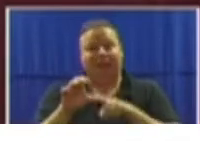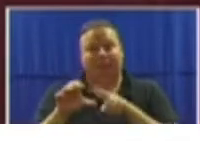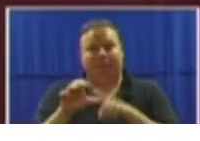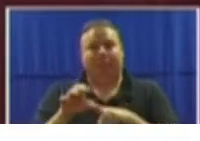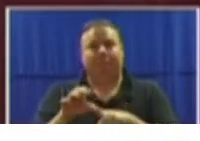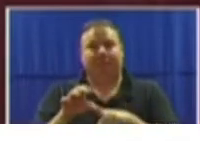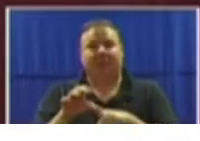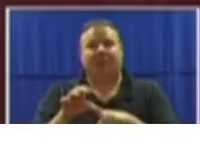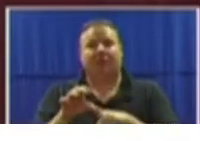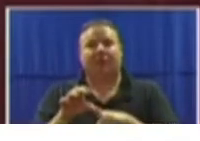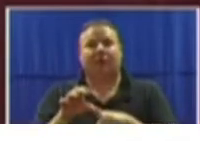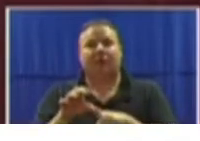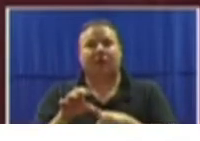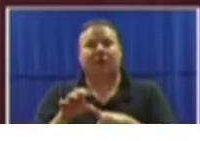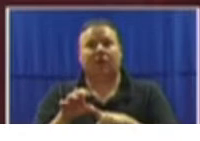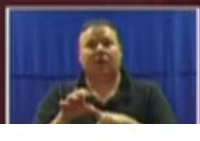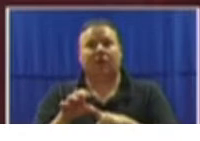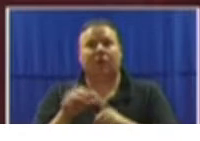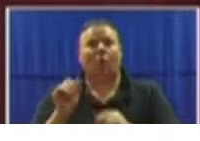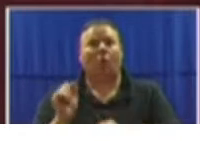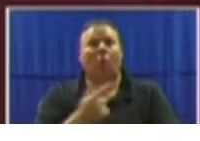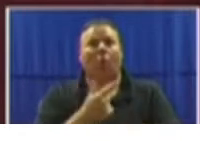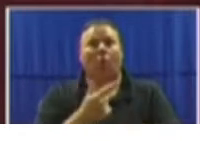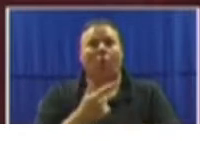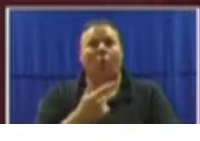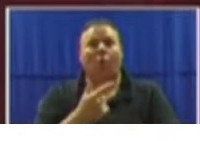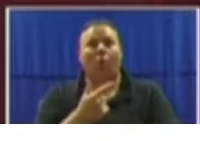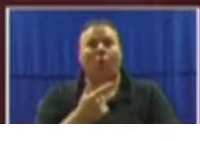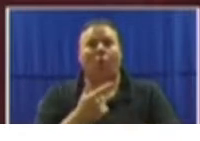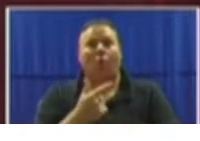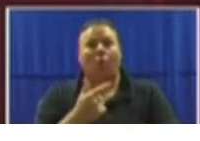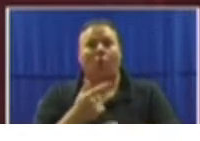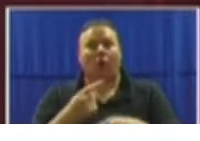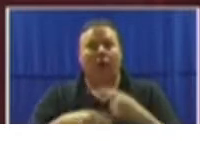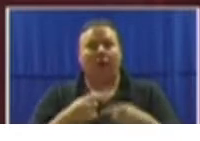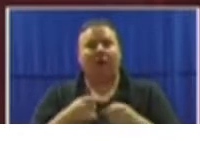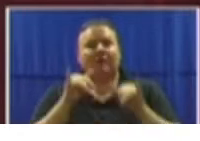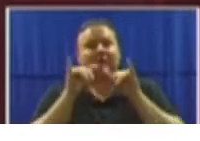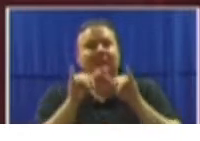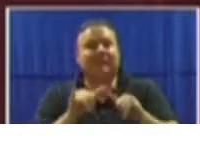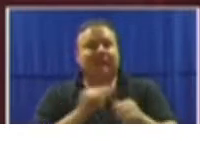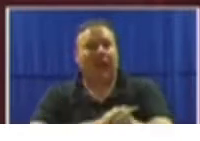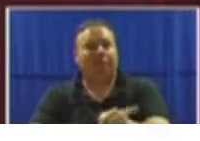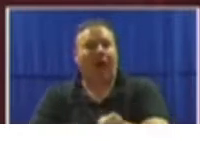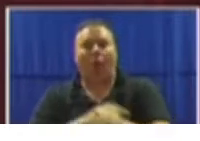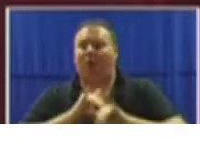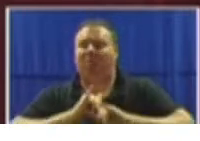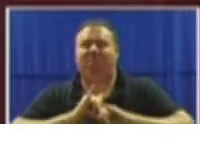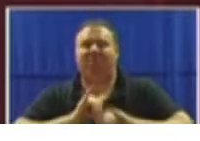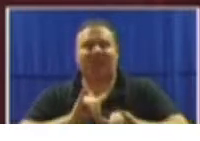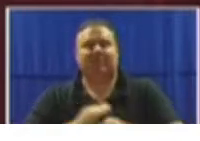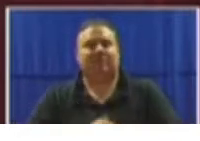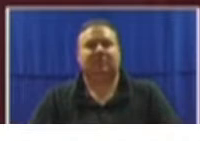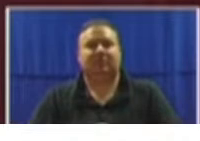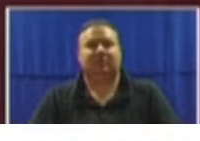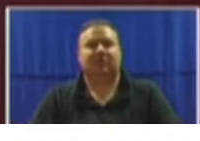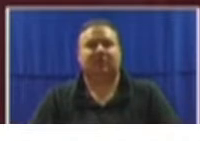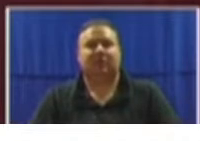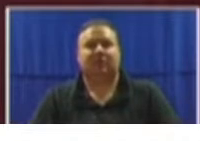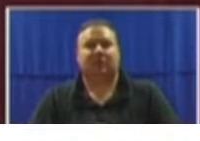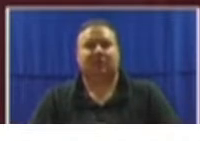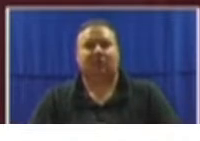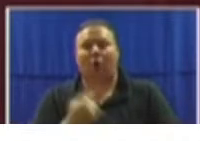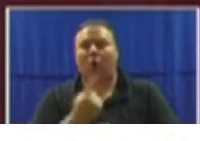ANC, it's all about staying in power. That's all. That's all. That's